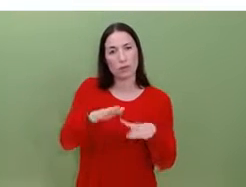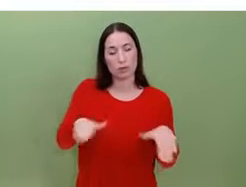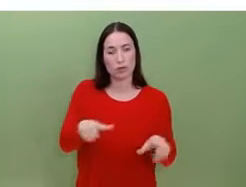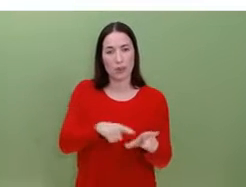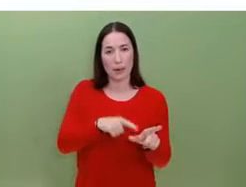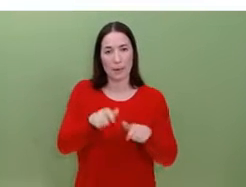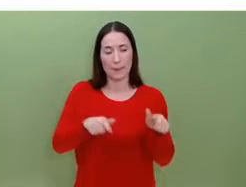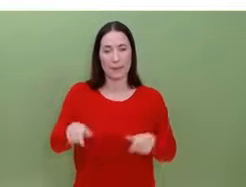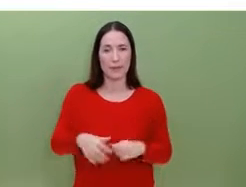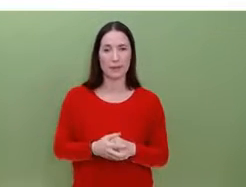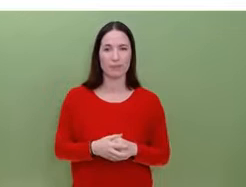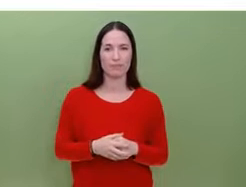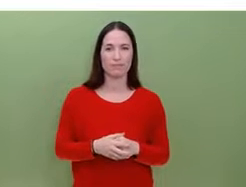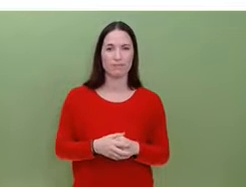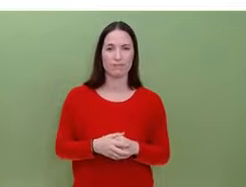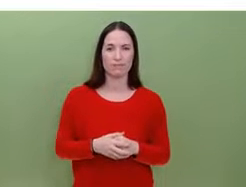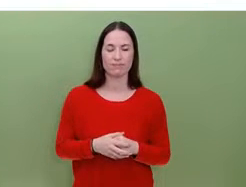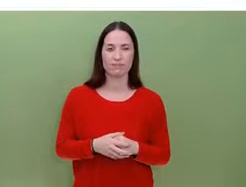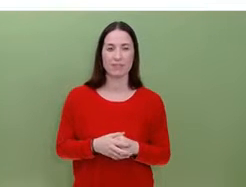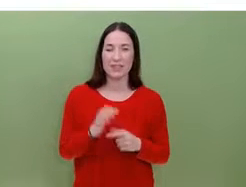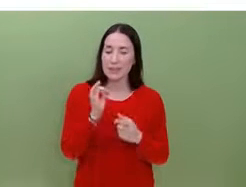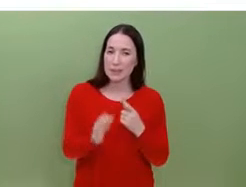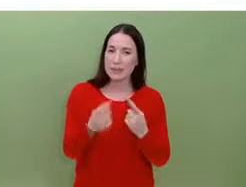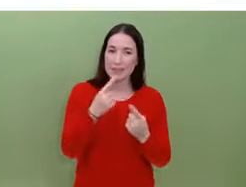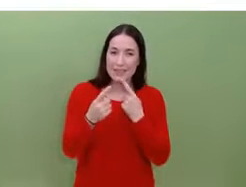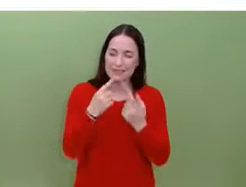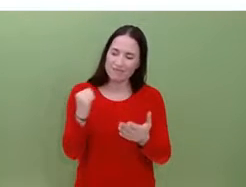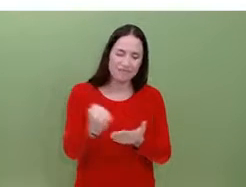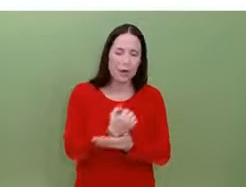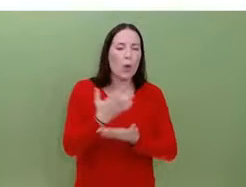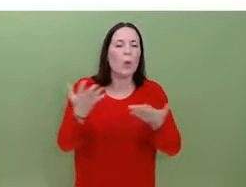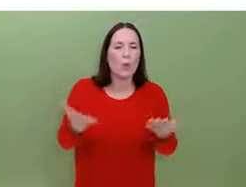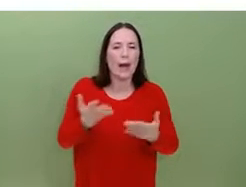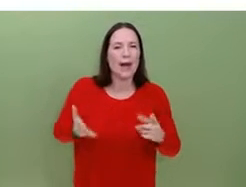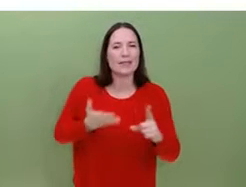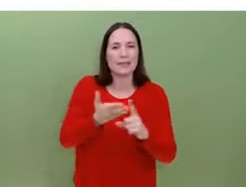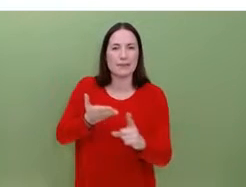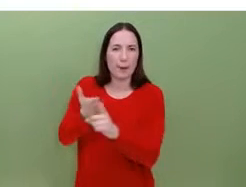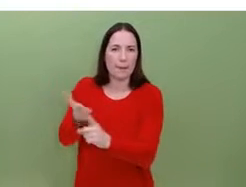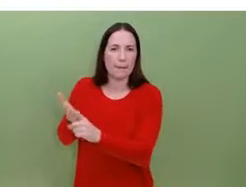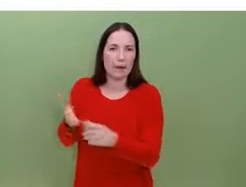have the specific data to know where a young person was signposted to upon discharge.